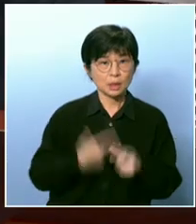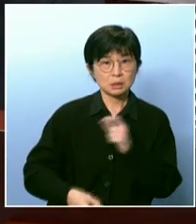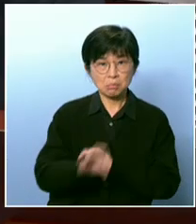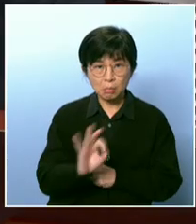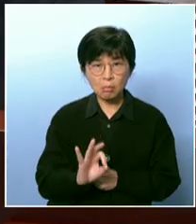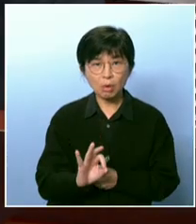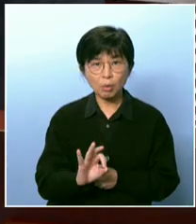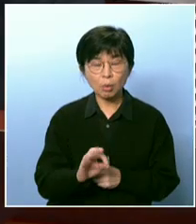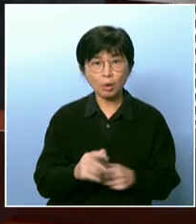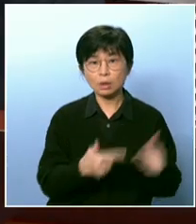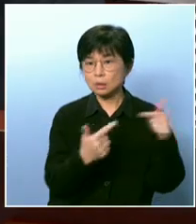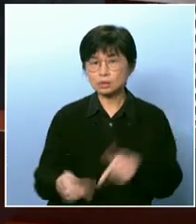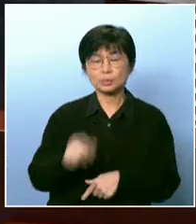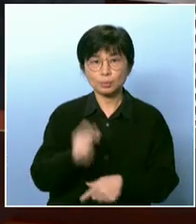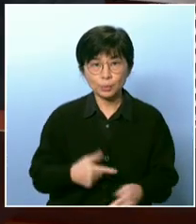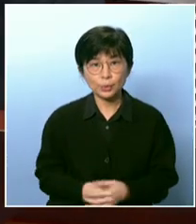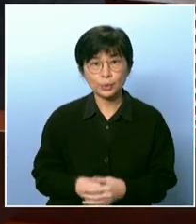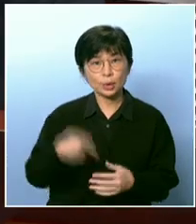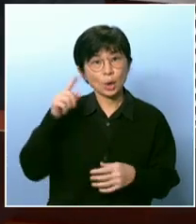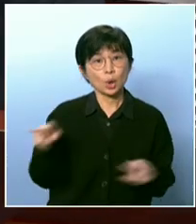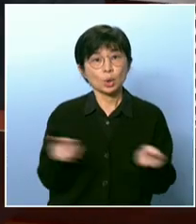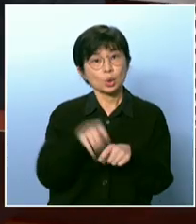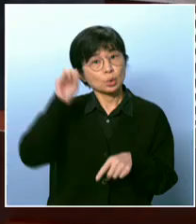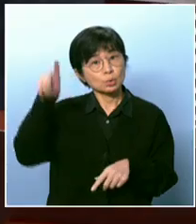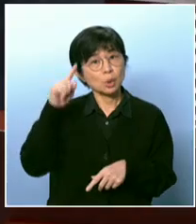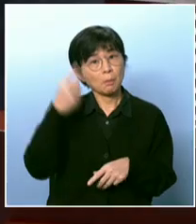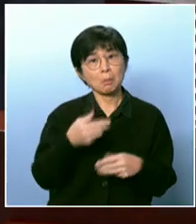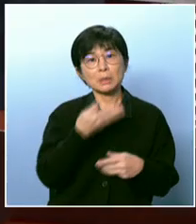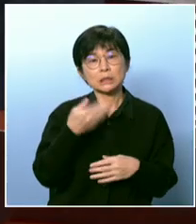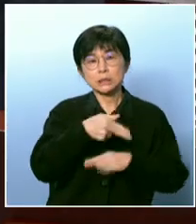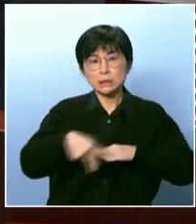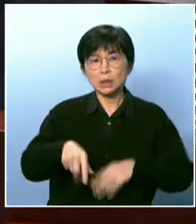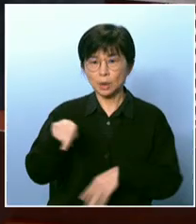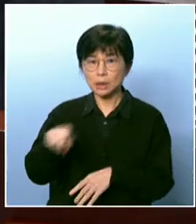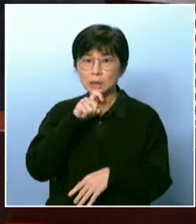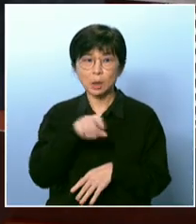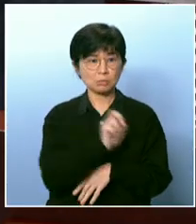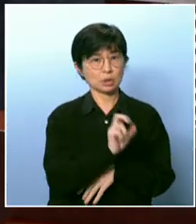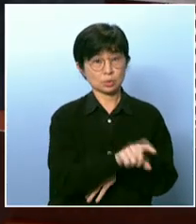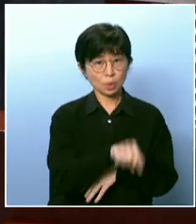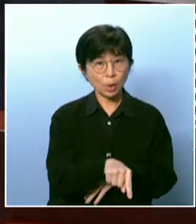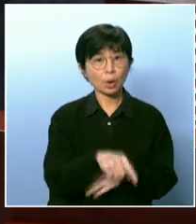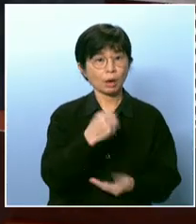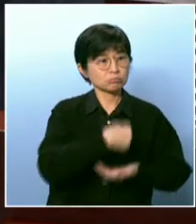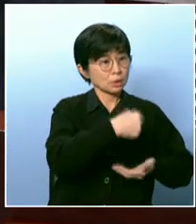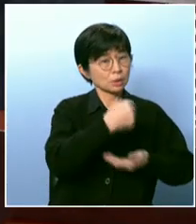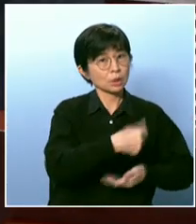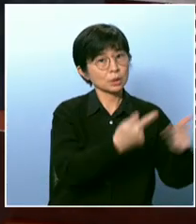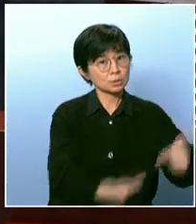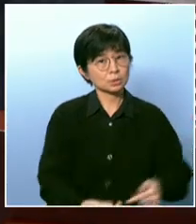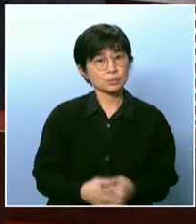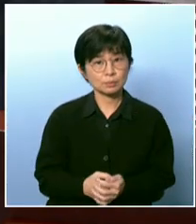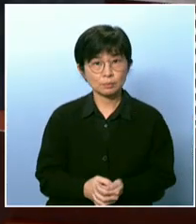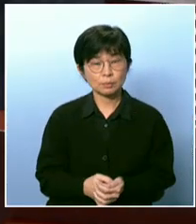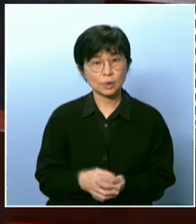for 18 years. If there's no value to the program, it will not continue to run. Even for the Strive and Rise program, it is